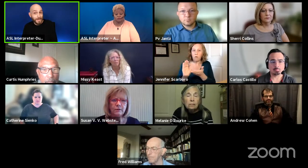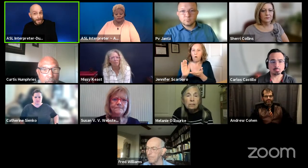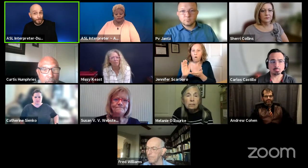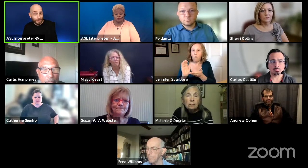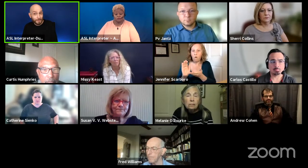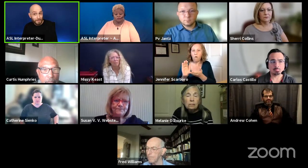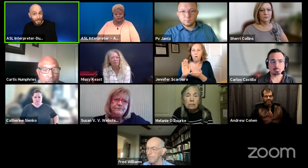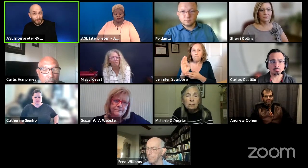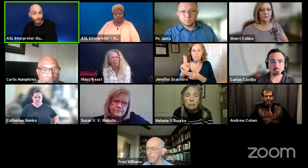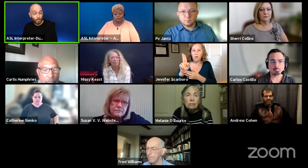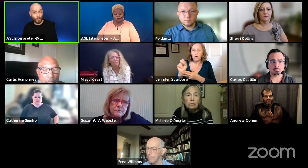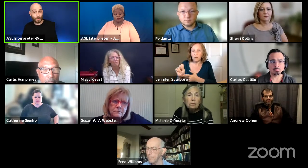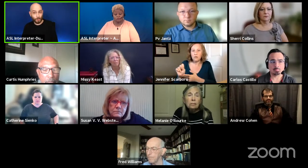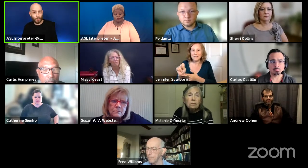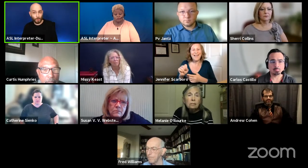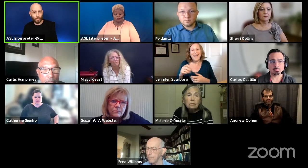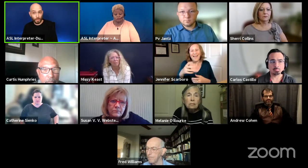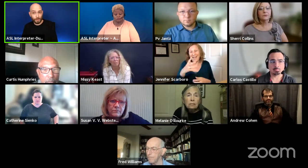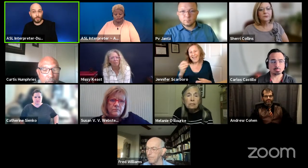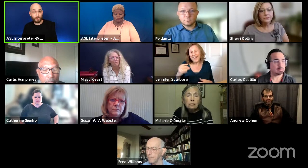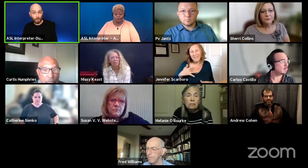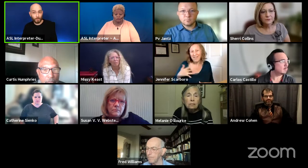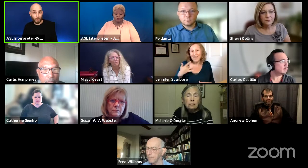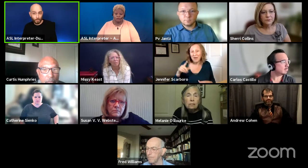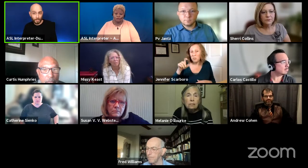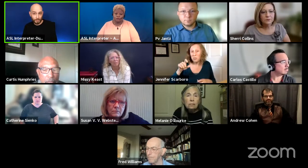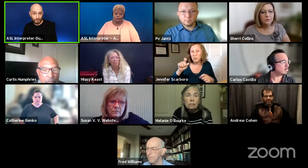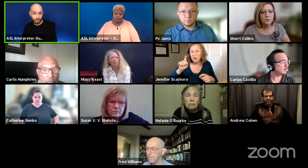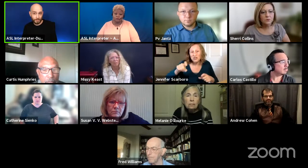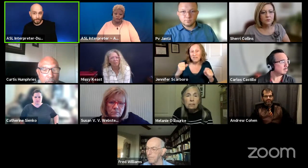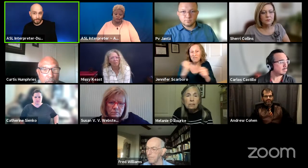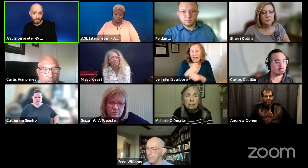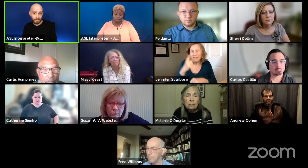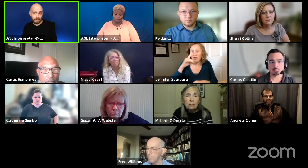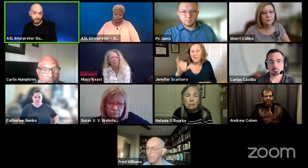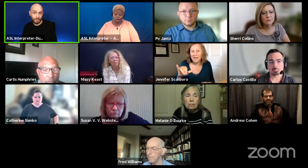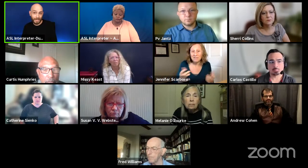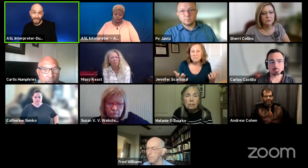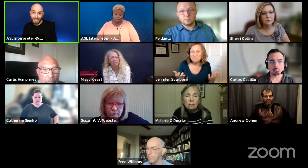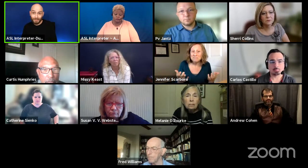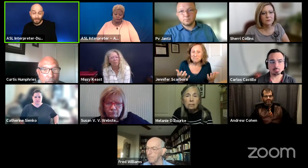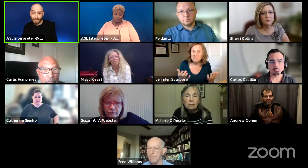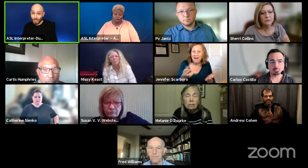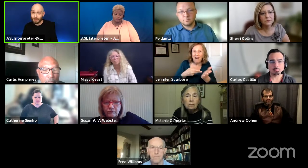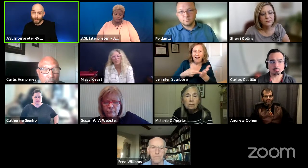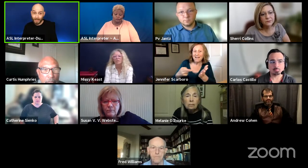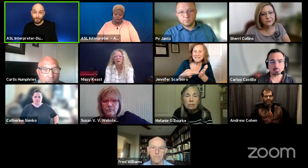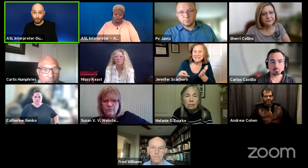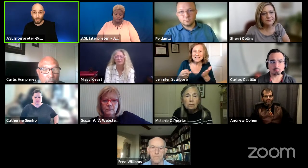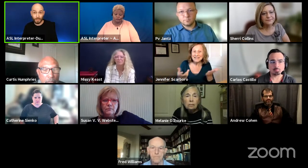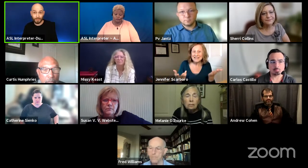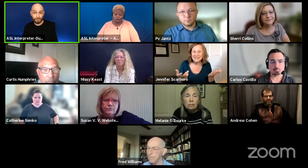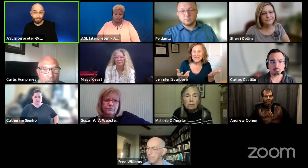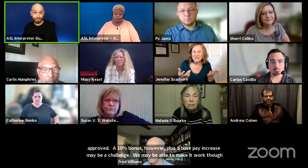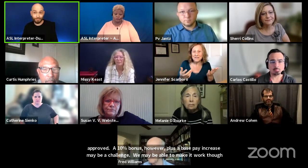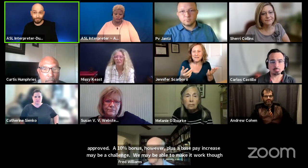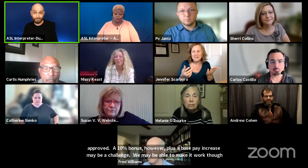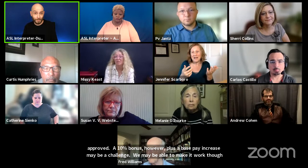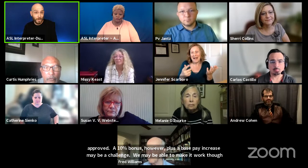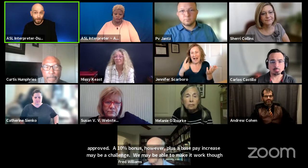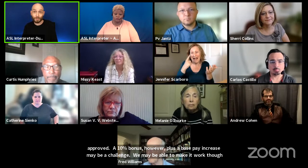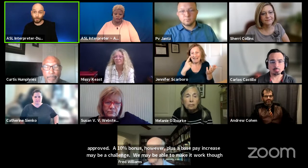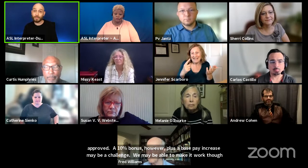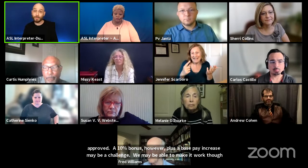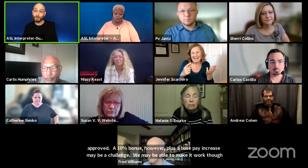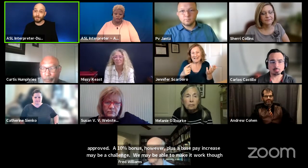We may be able to make it work, though, with a smaller bonus. And I feel like we should fight for it,